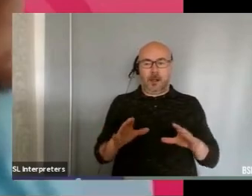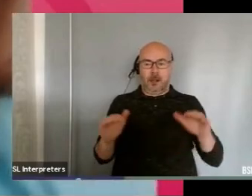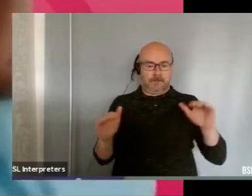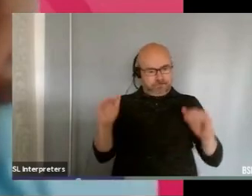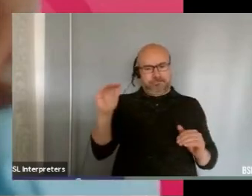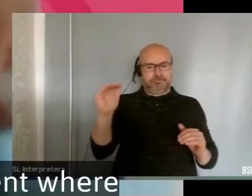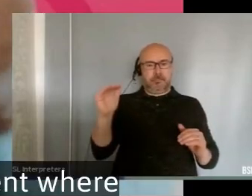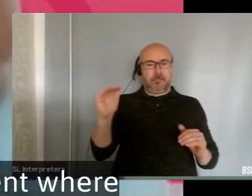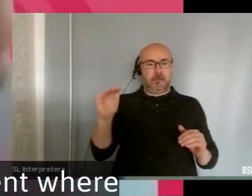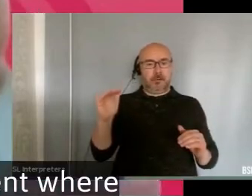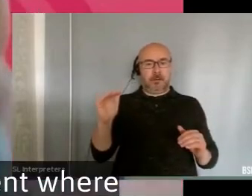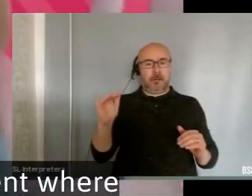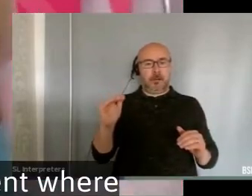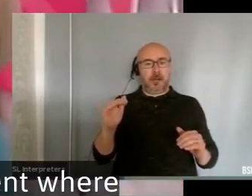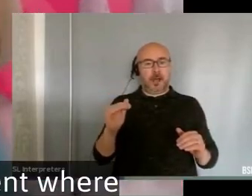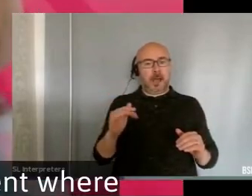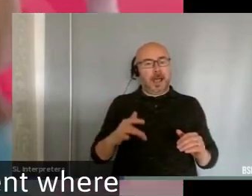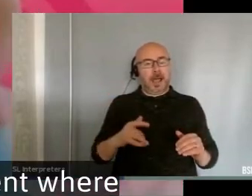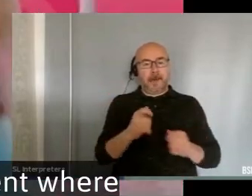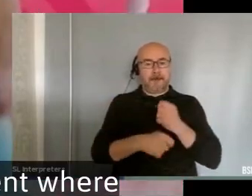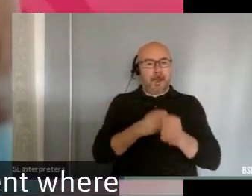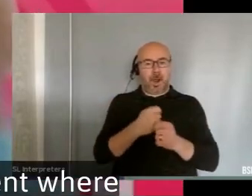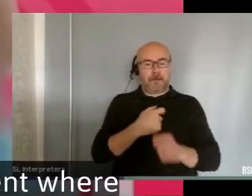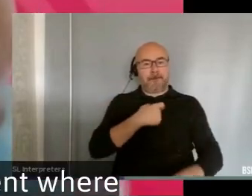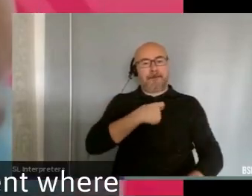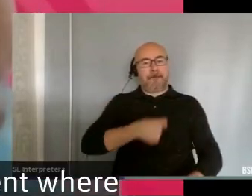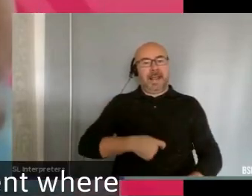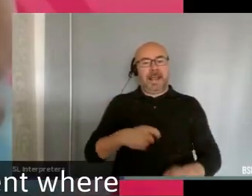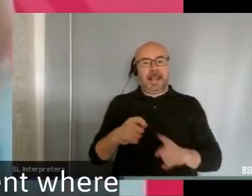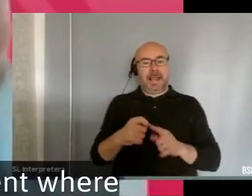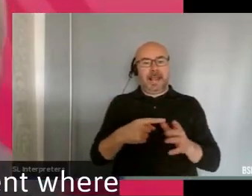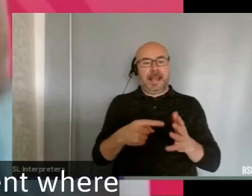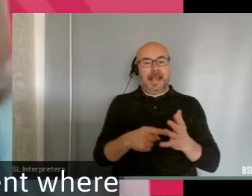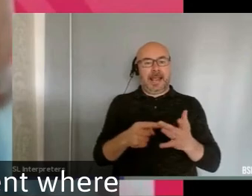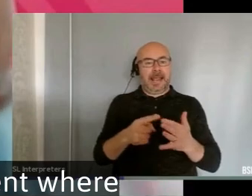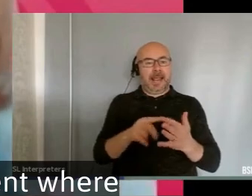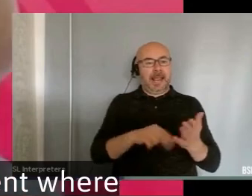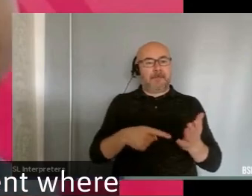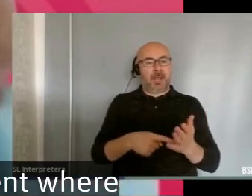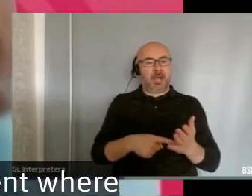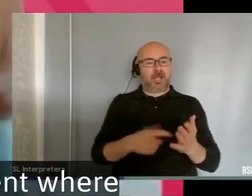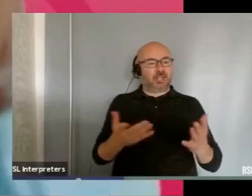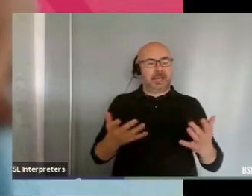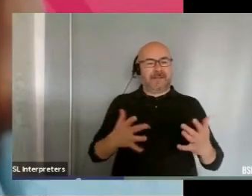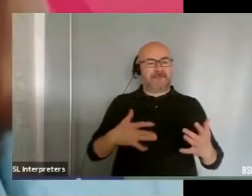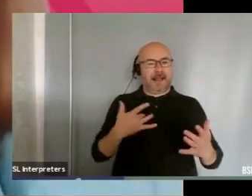and staff and everything. All of a sudden she became the patient, where things were done to her and not with